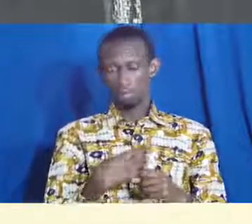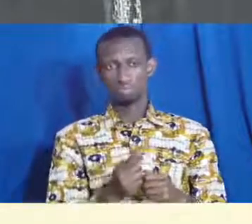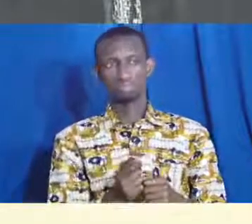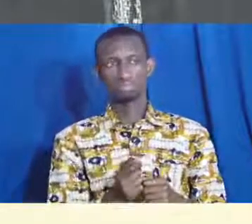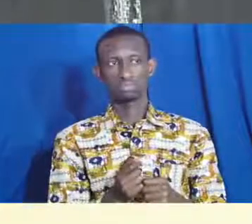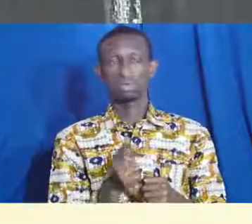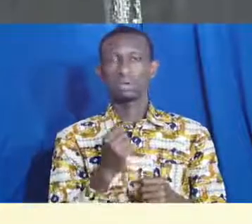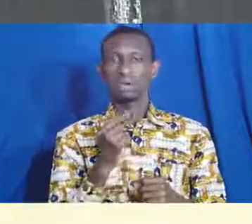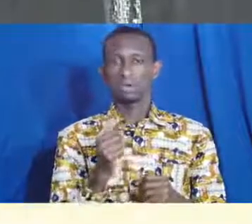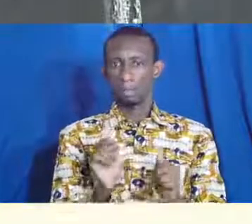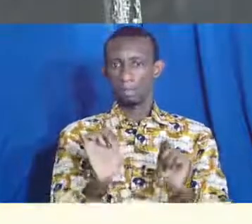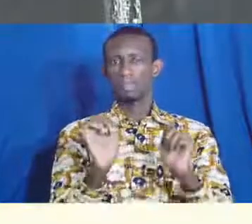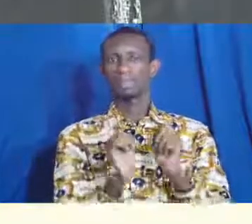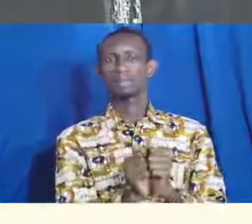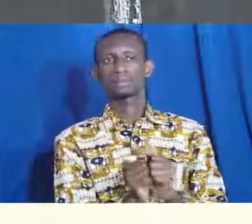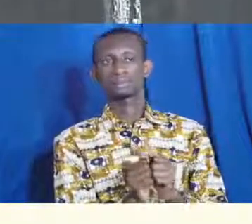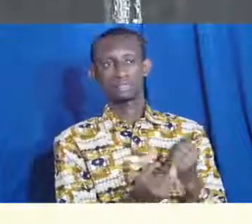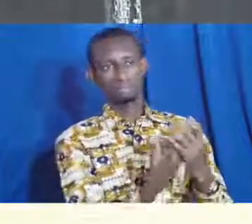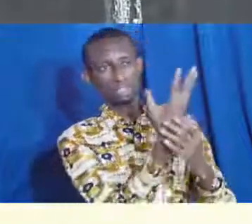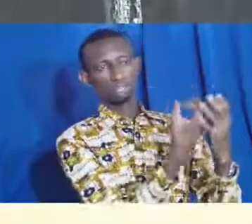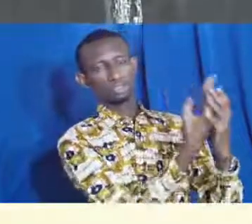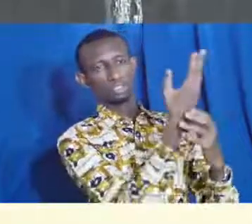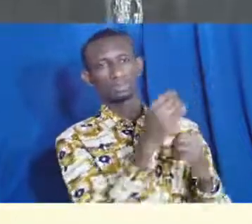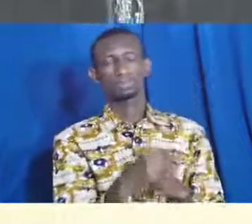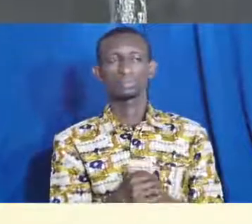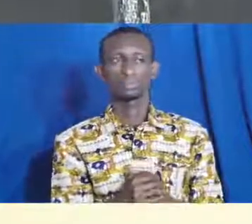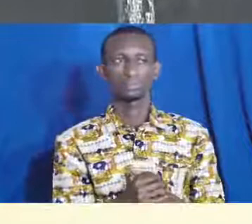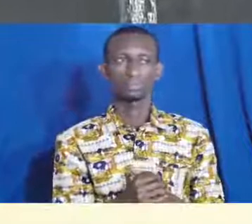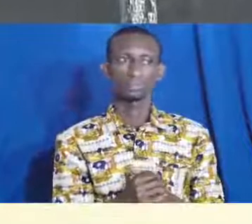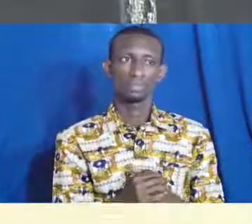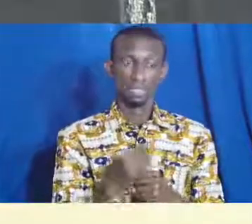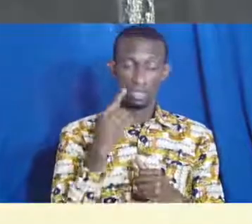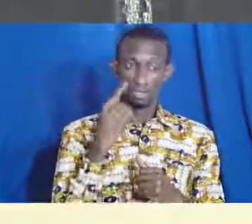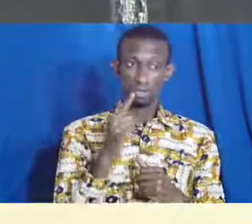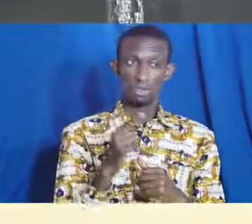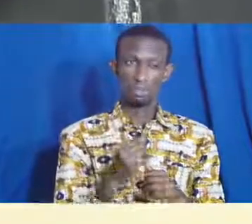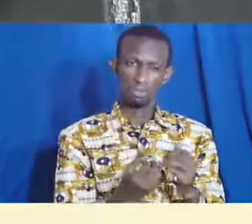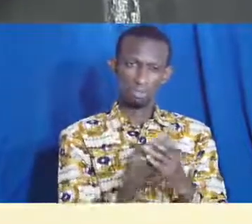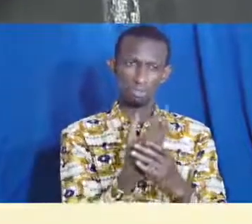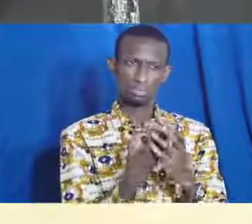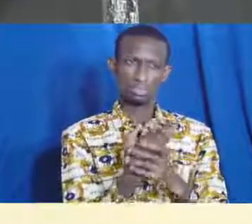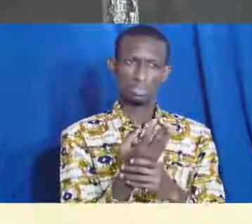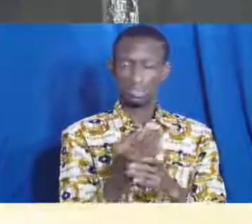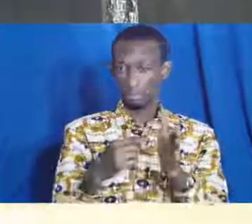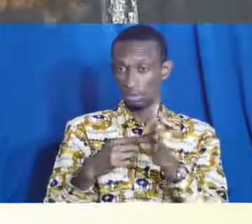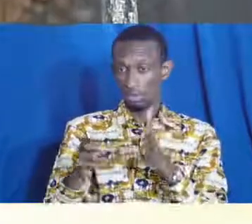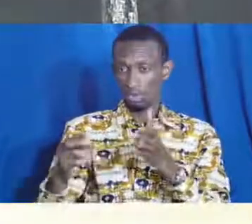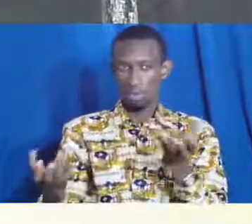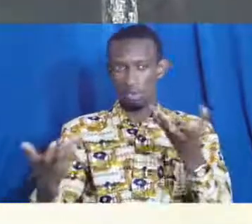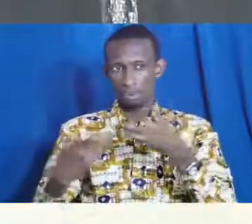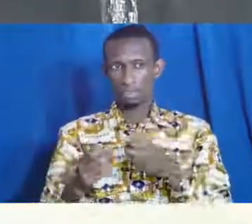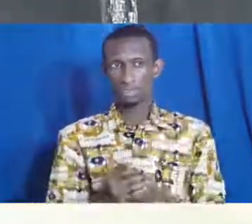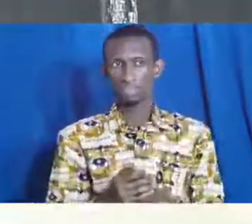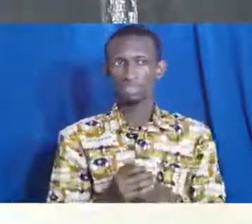So when glucose is taken in, then it combines with oxygen, produces carbon dioxide and water and